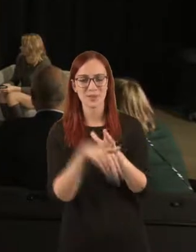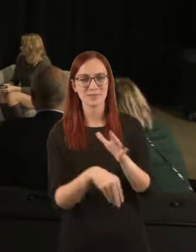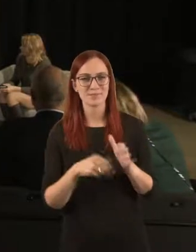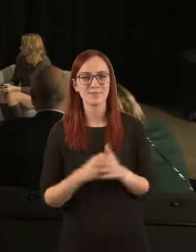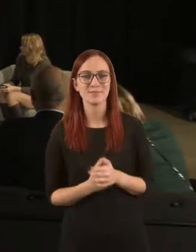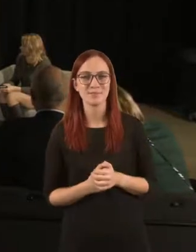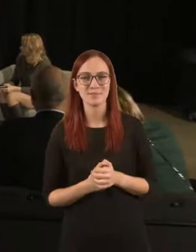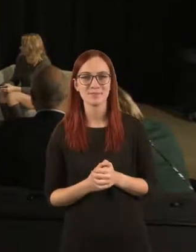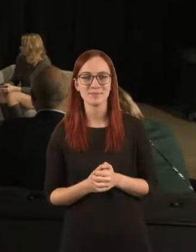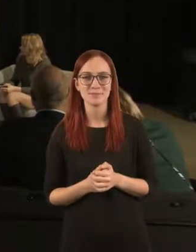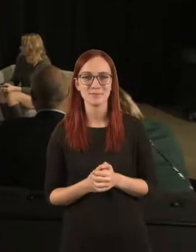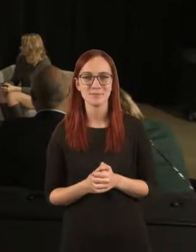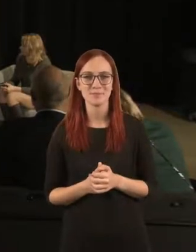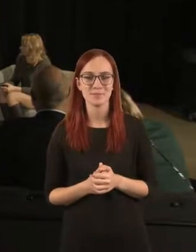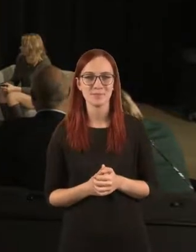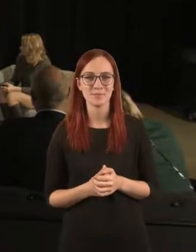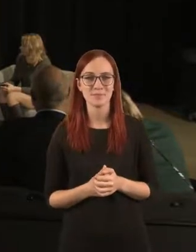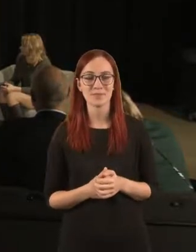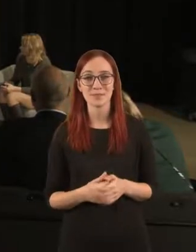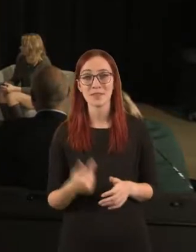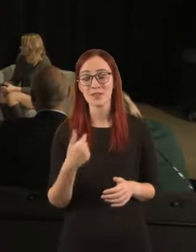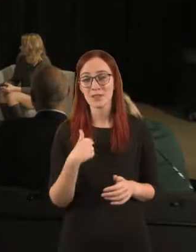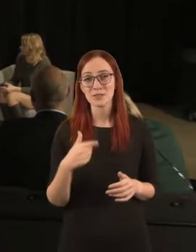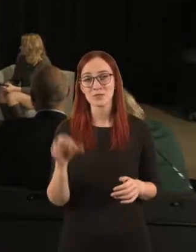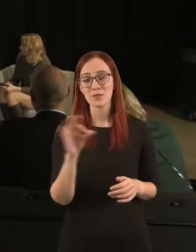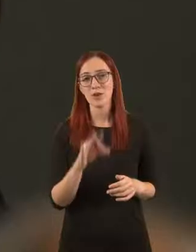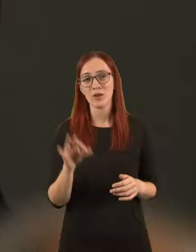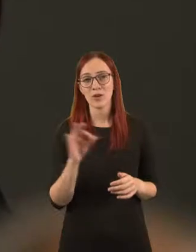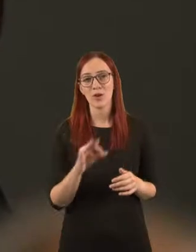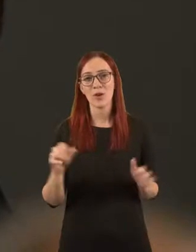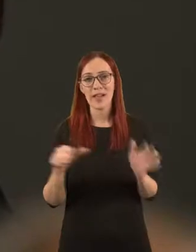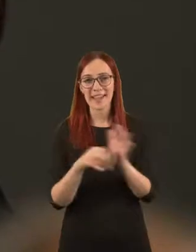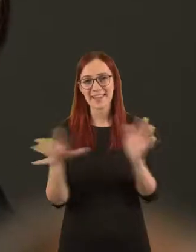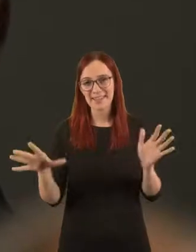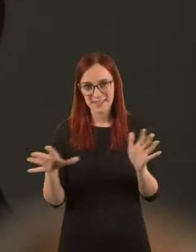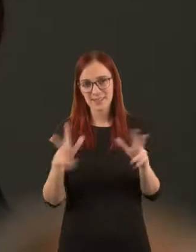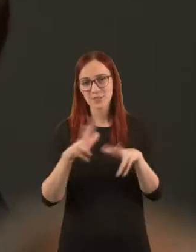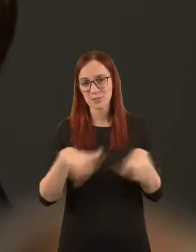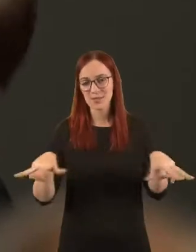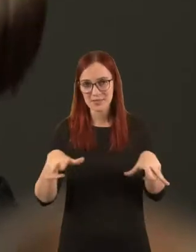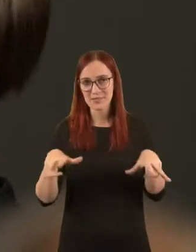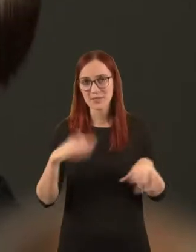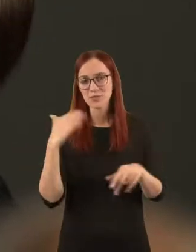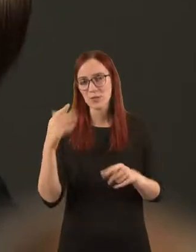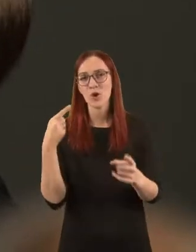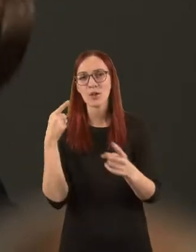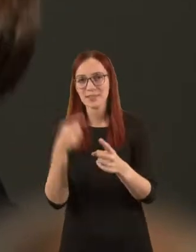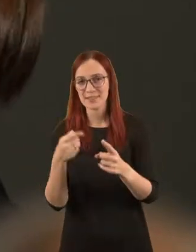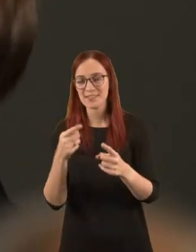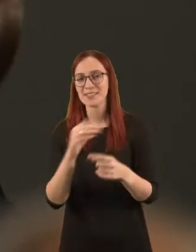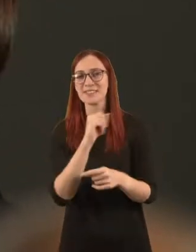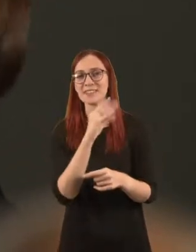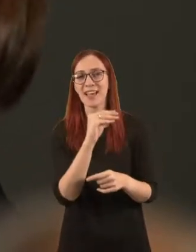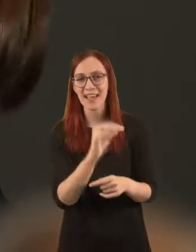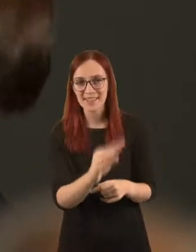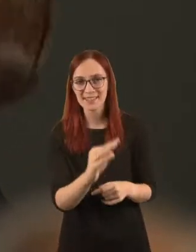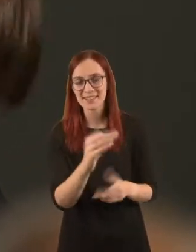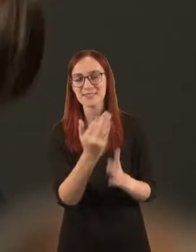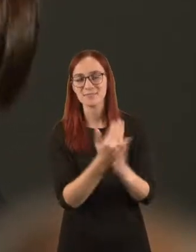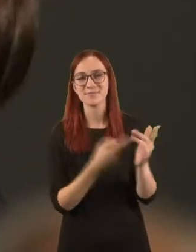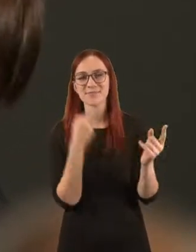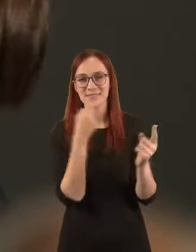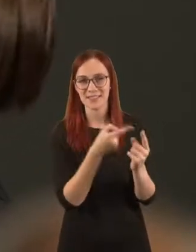provoke you a little bit. Yes, the Vice Minister. Well, yes, the Ministry of